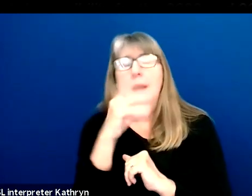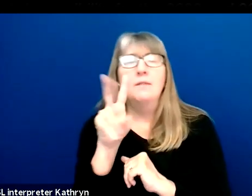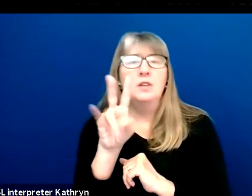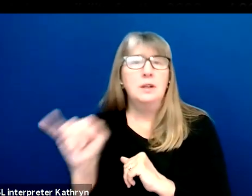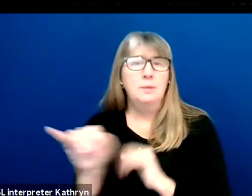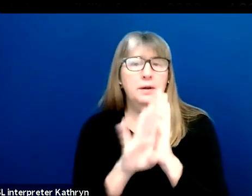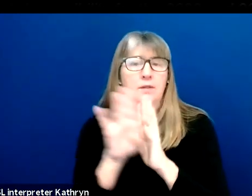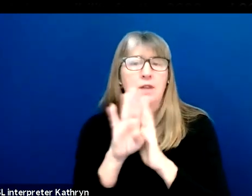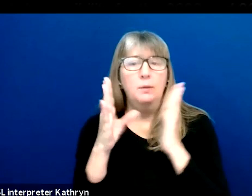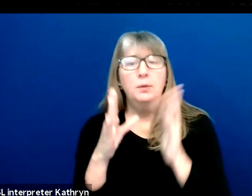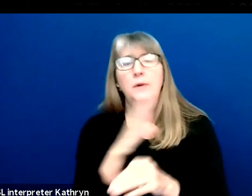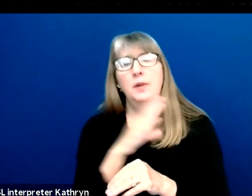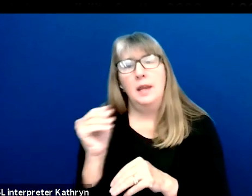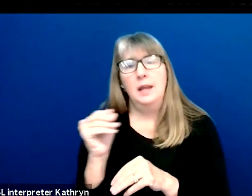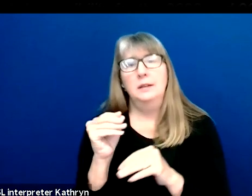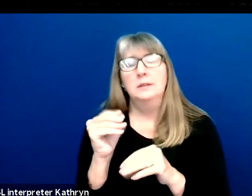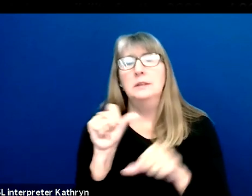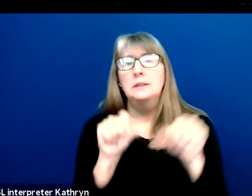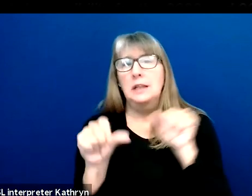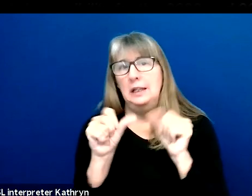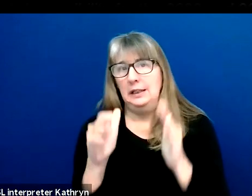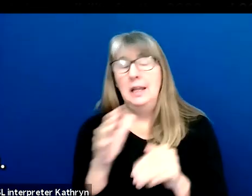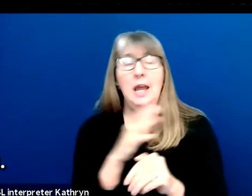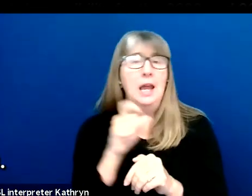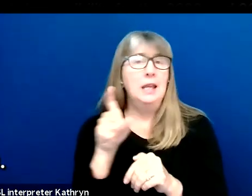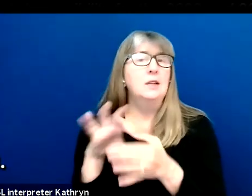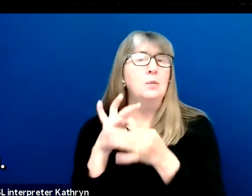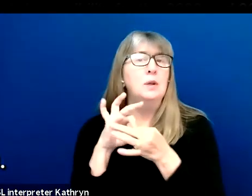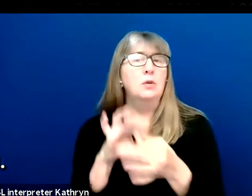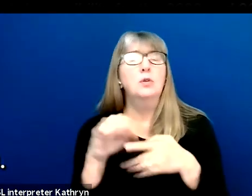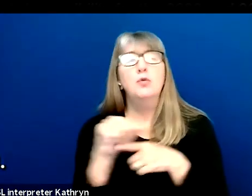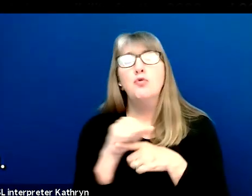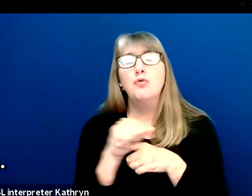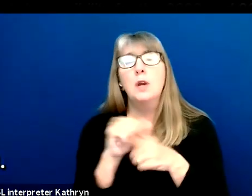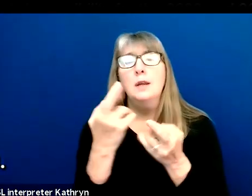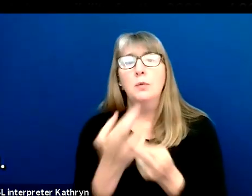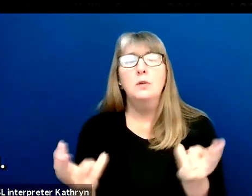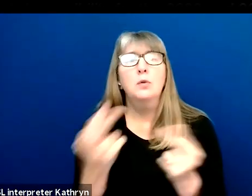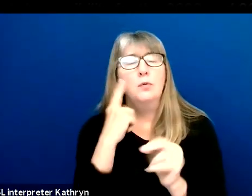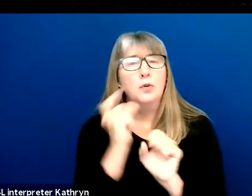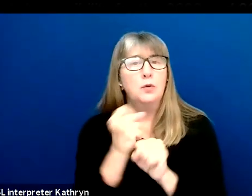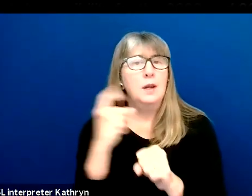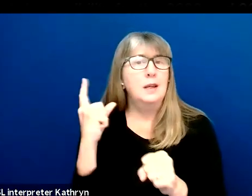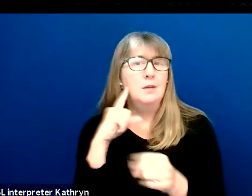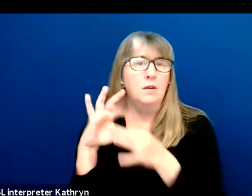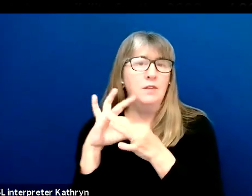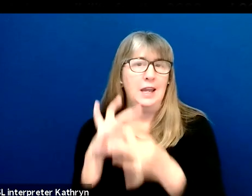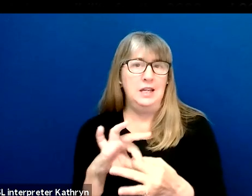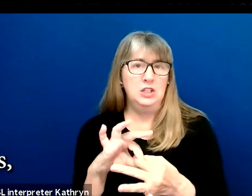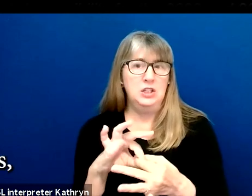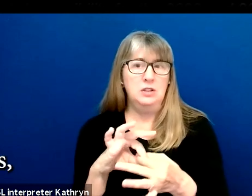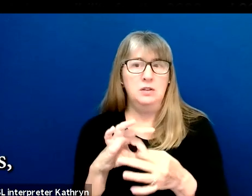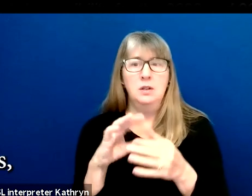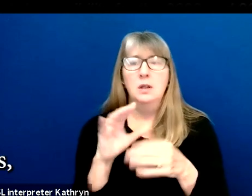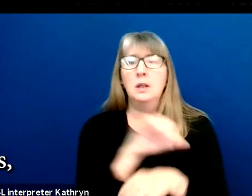scientists. And there needs to be associated training resources for creating sonifications, the way that we